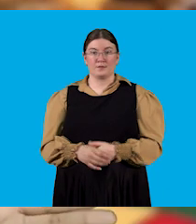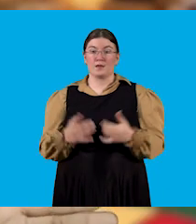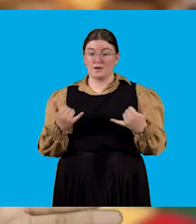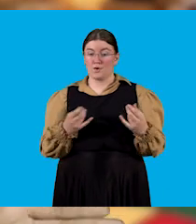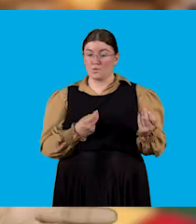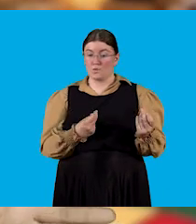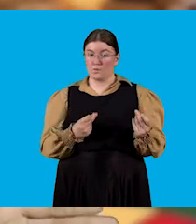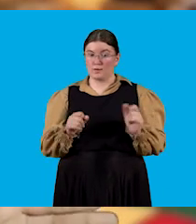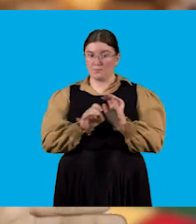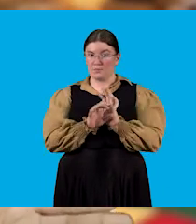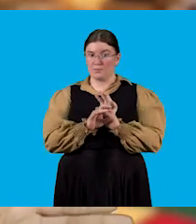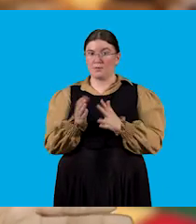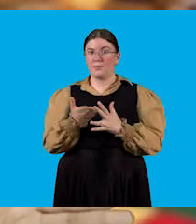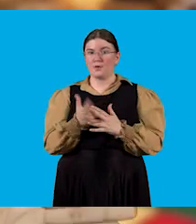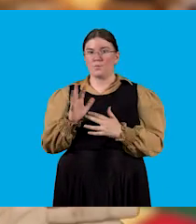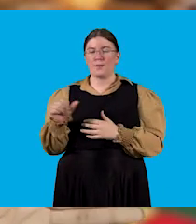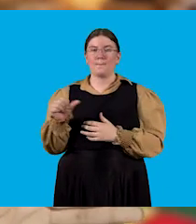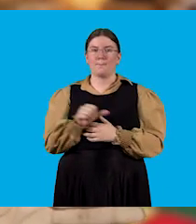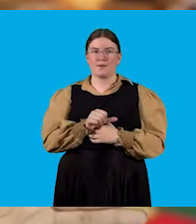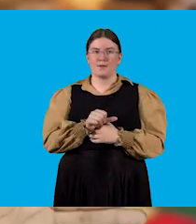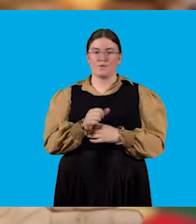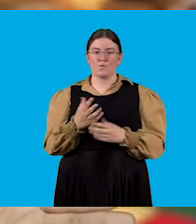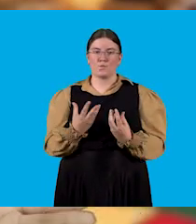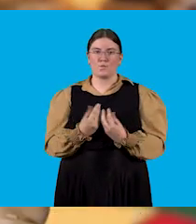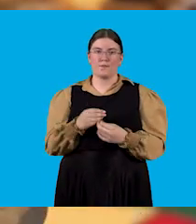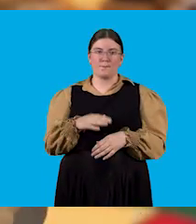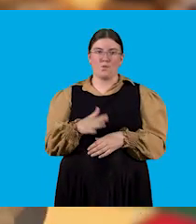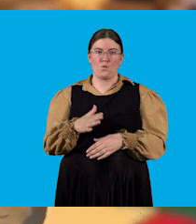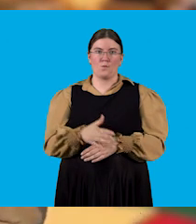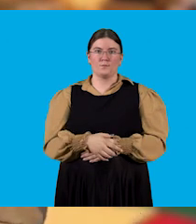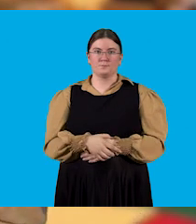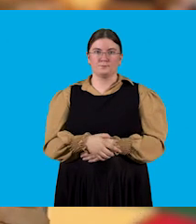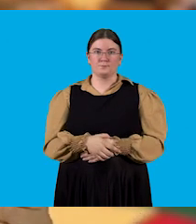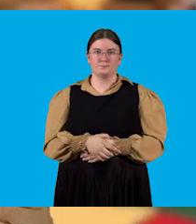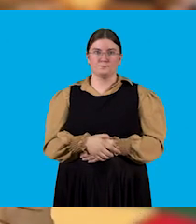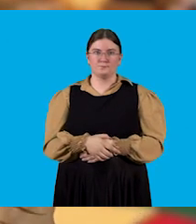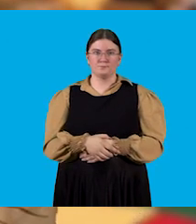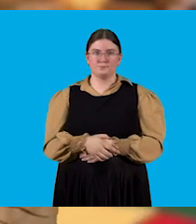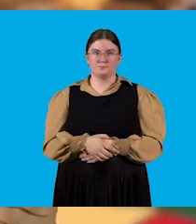Let us take a quick ad break and we will be back with more.